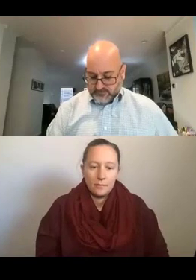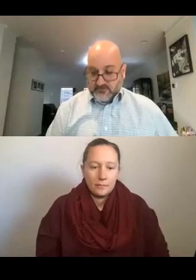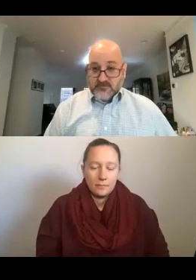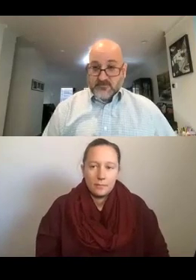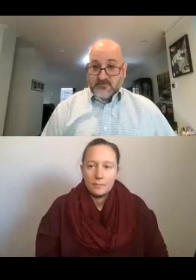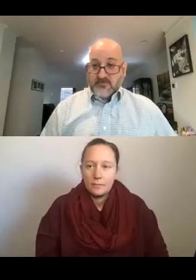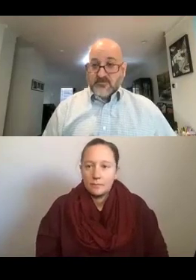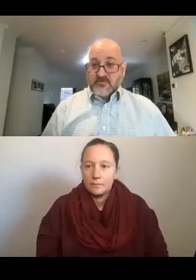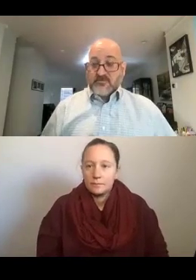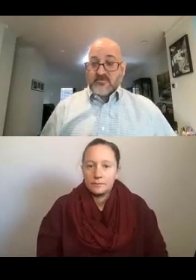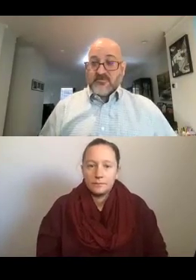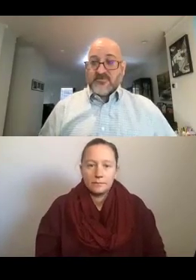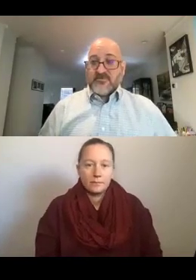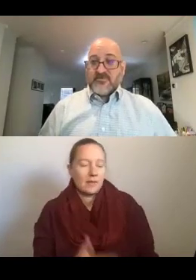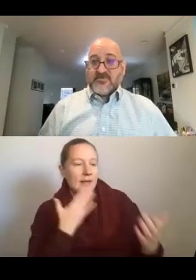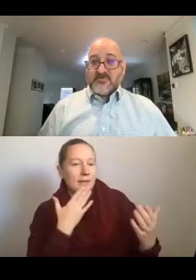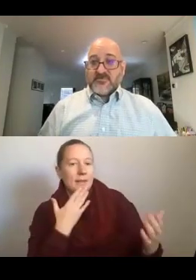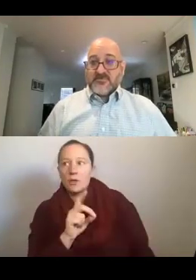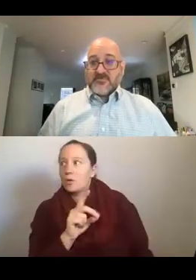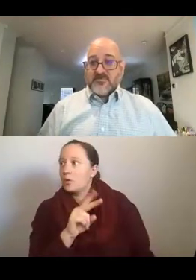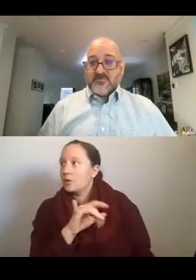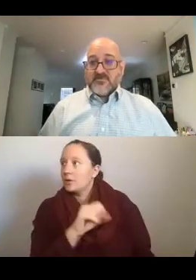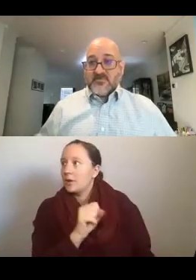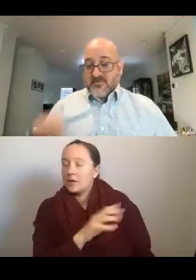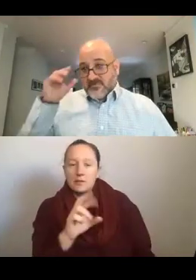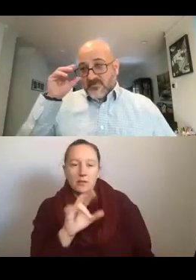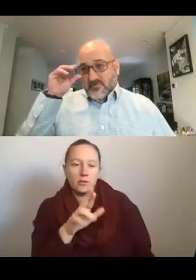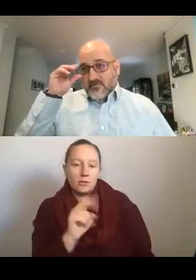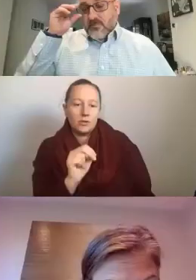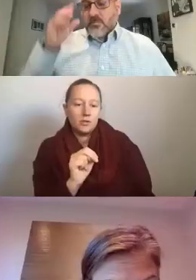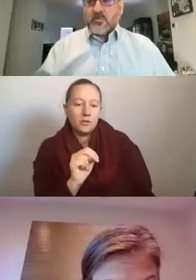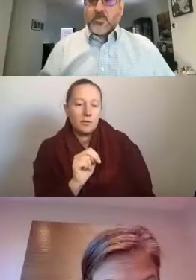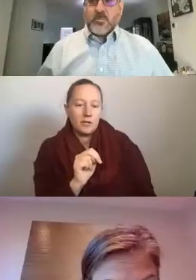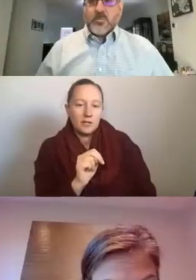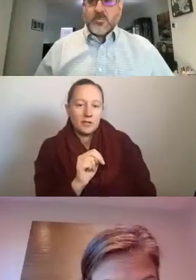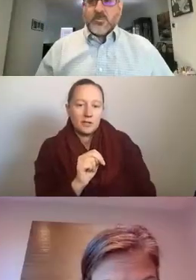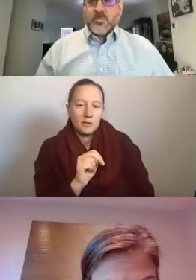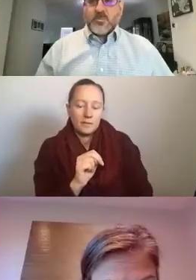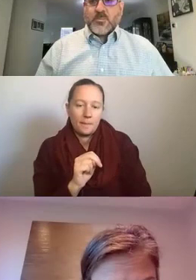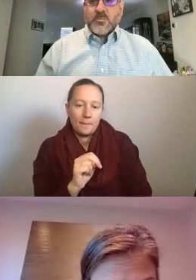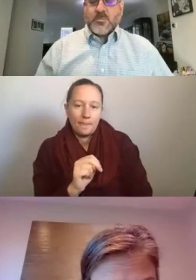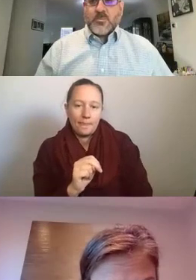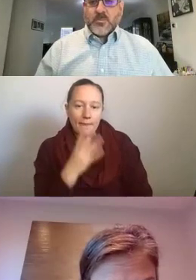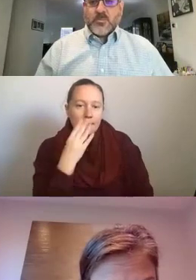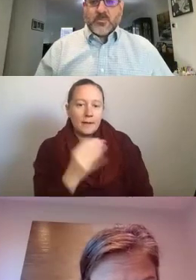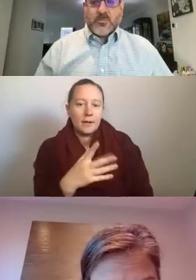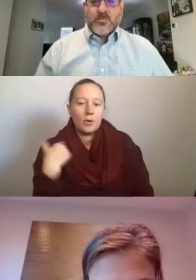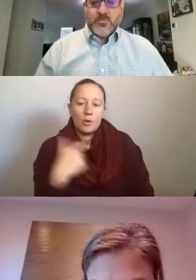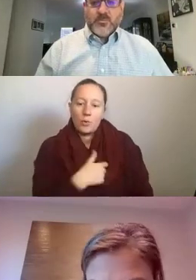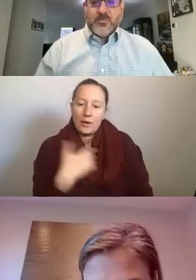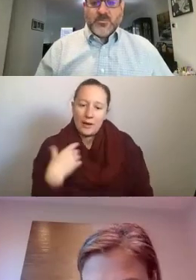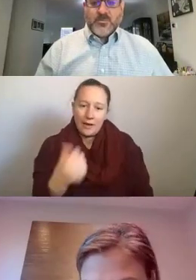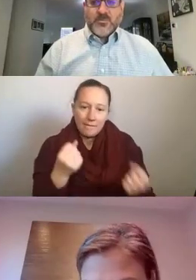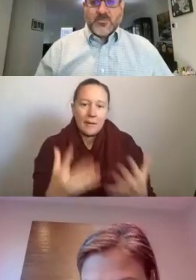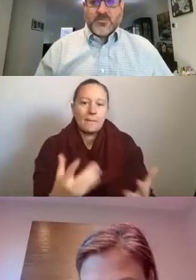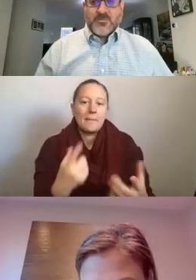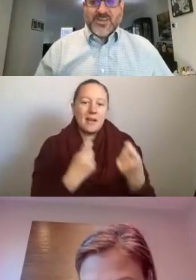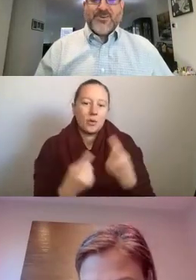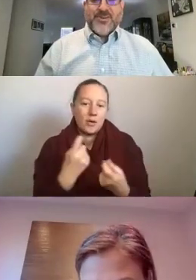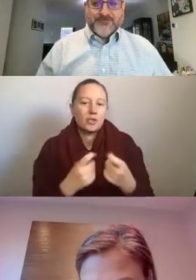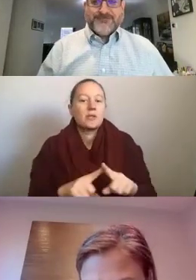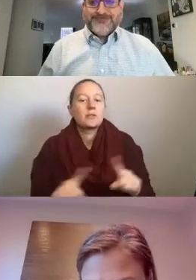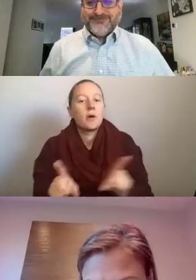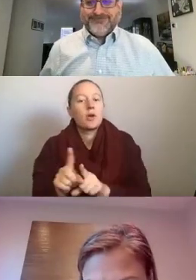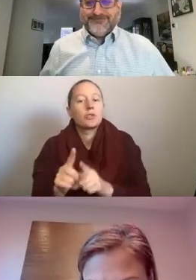Thanks, Dennis and Ryan. First of all, just want to quickly let you know that we have many questions, but also lots of compliments for